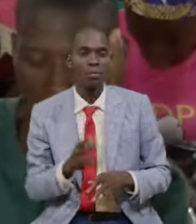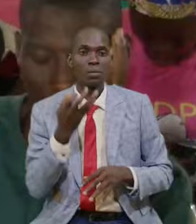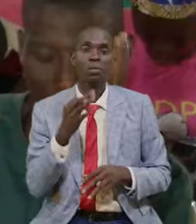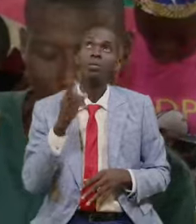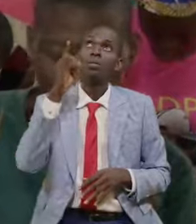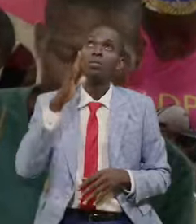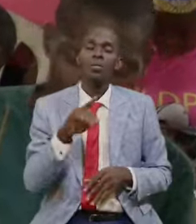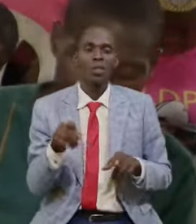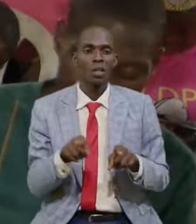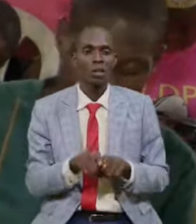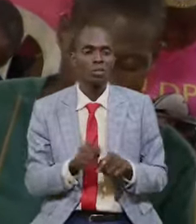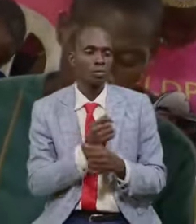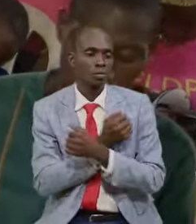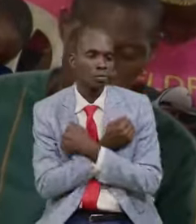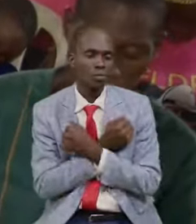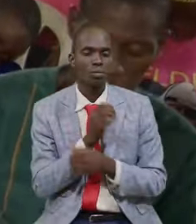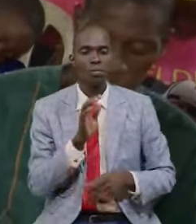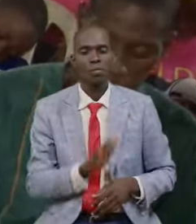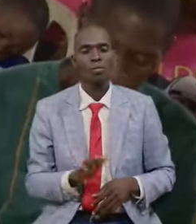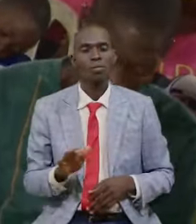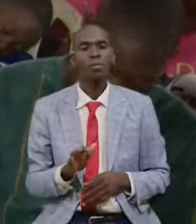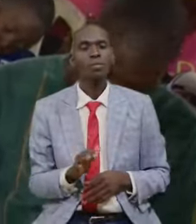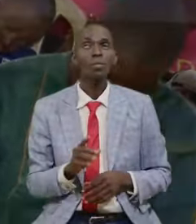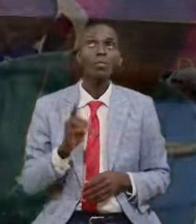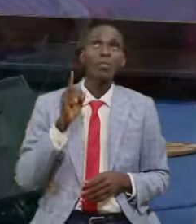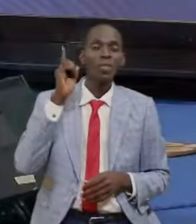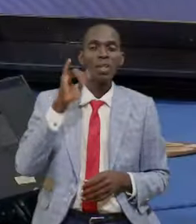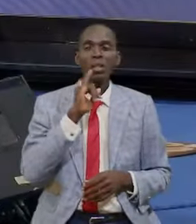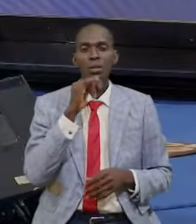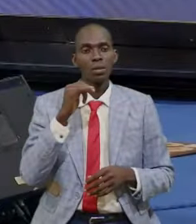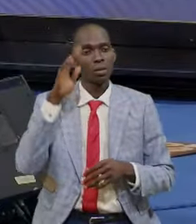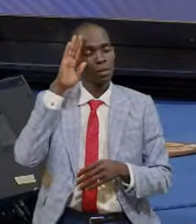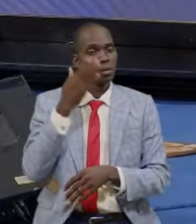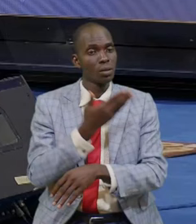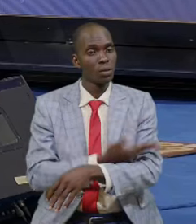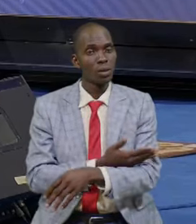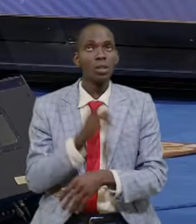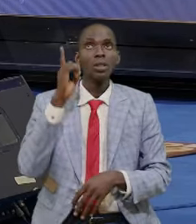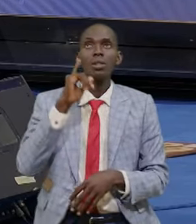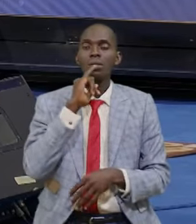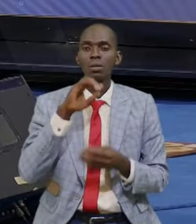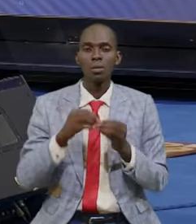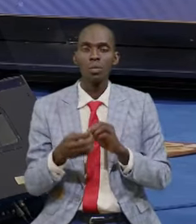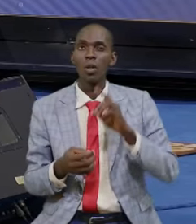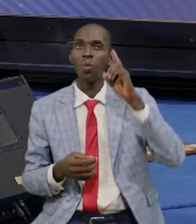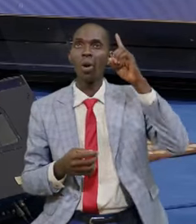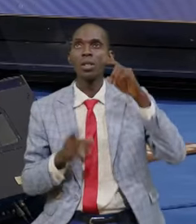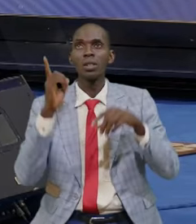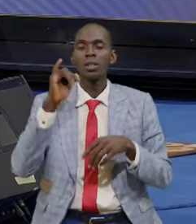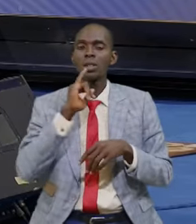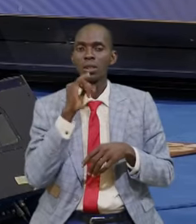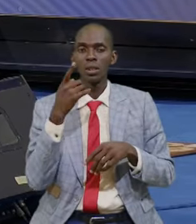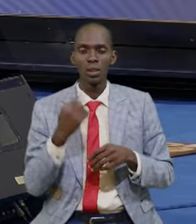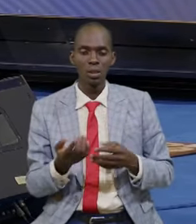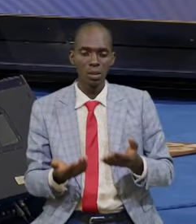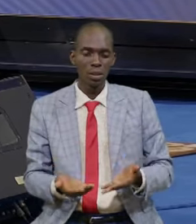children. He is the Son. He is the number one. He is the exalted and the